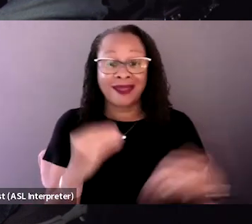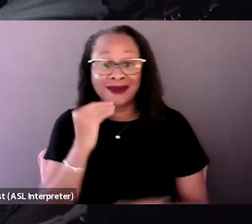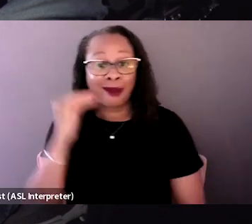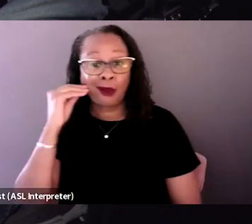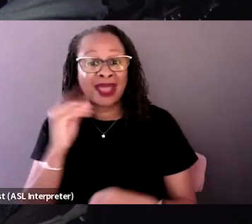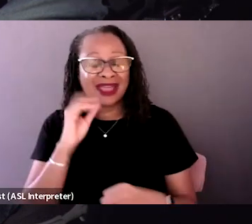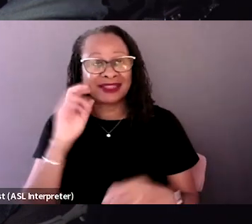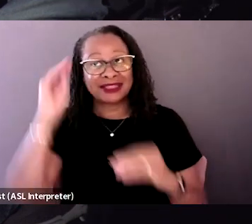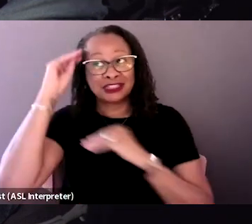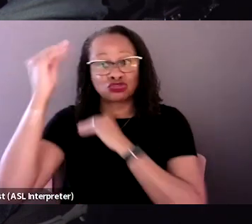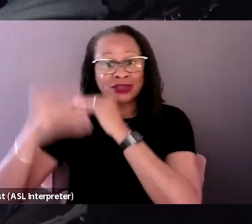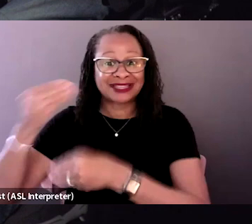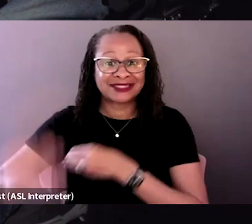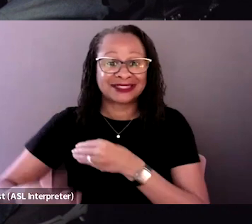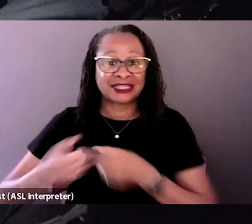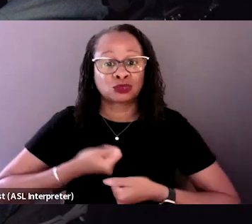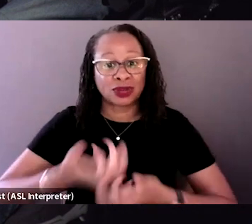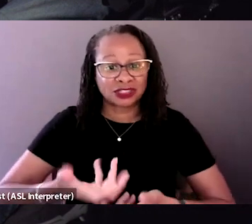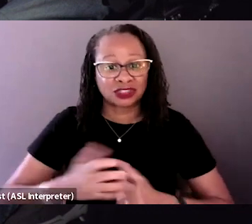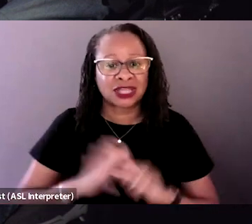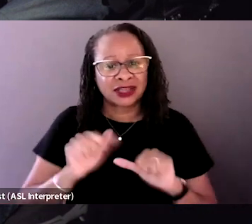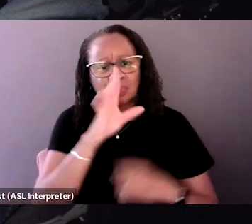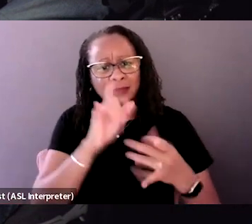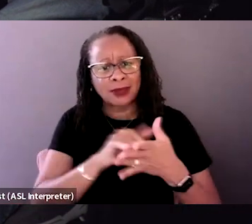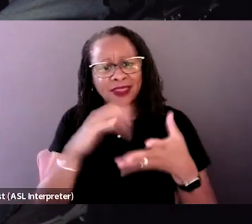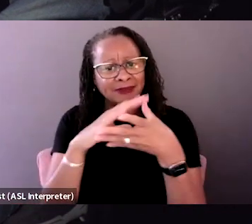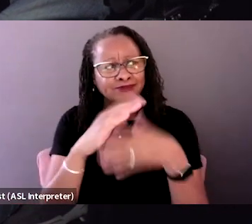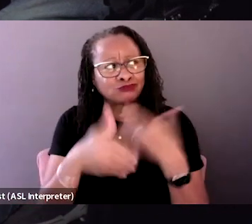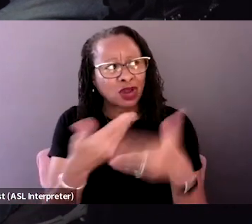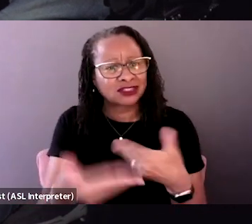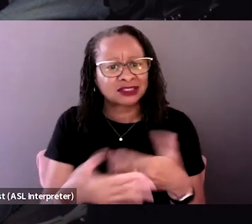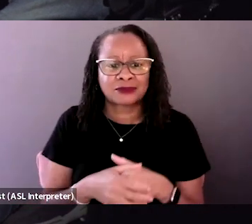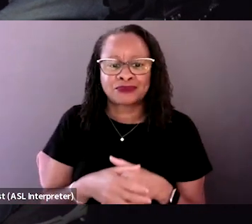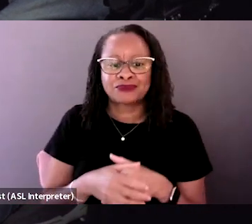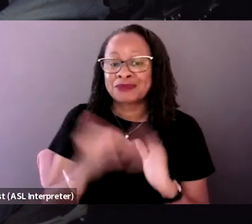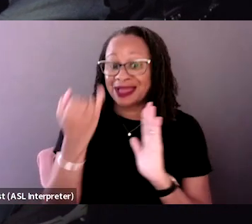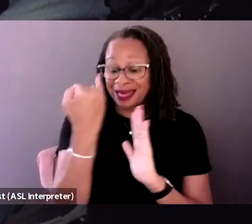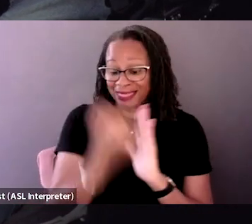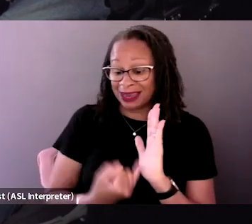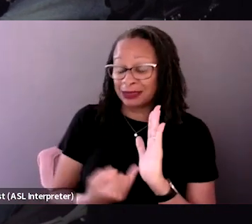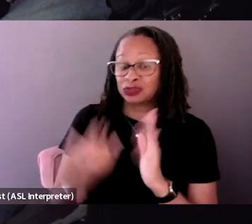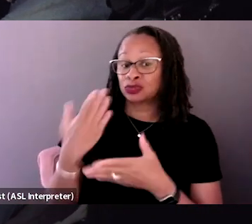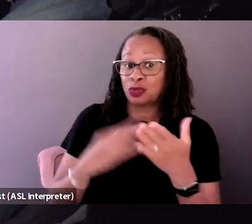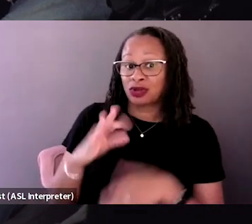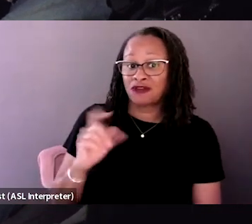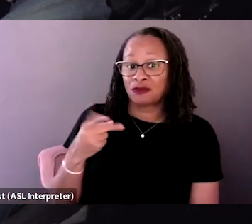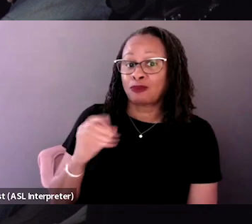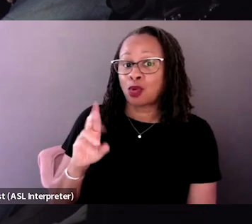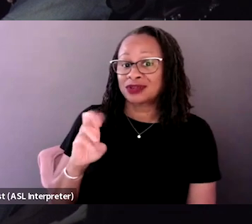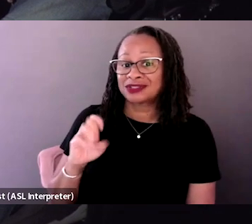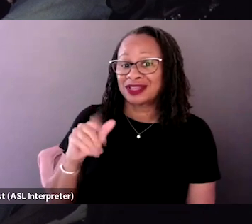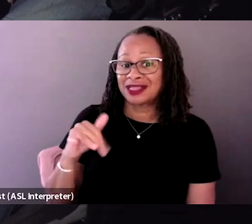these transcendent expressions through the animation. Can you talk about that process? Well, the animation was a part of Porcelain